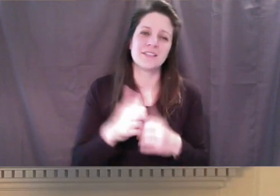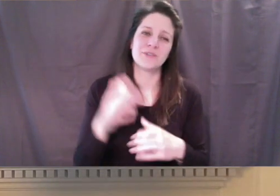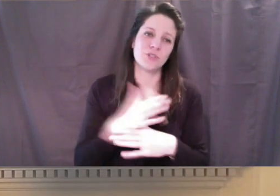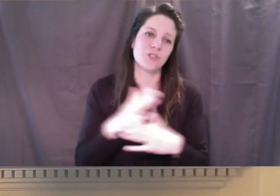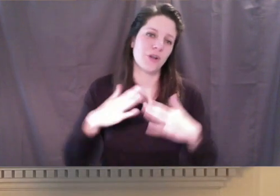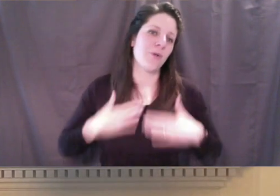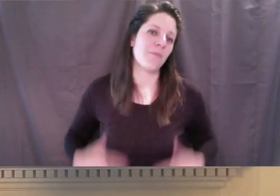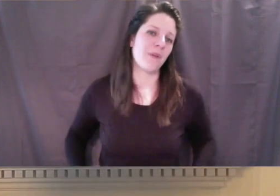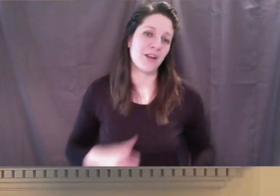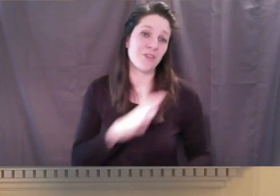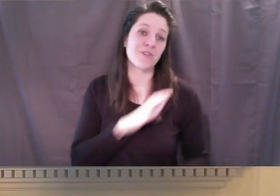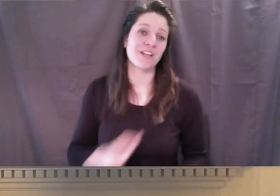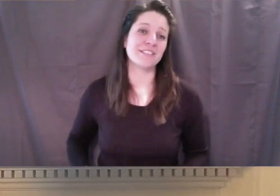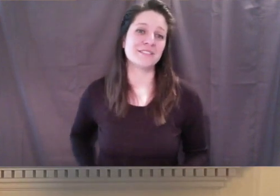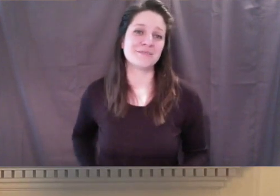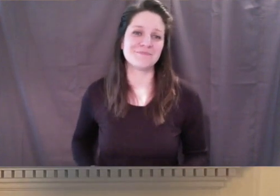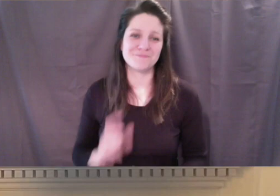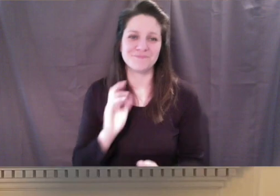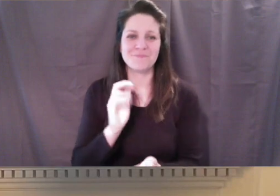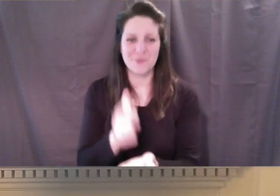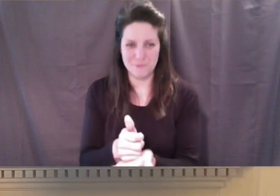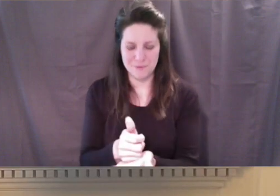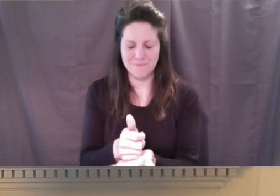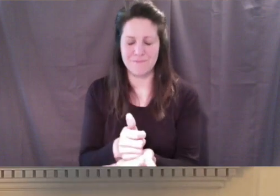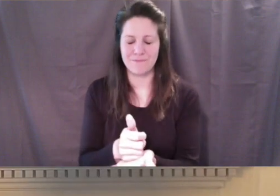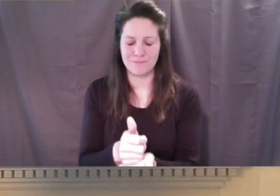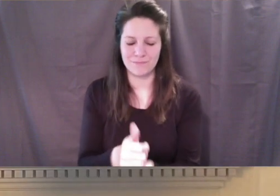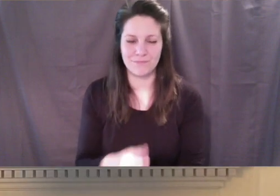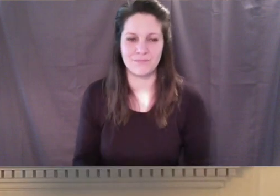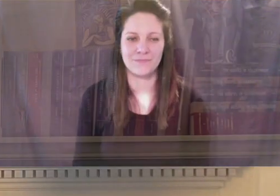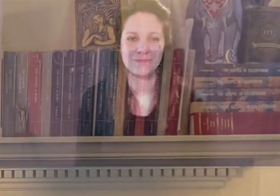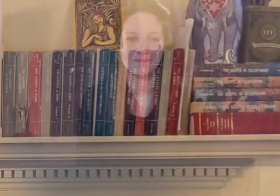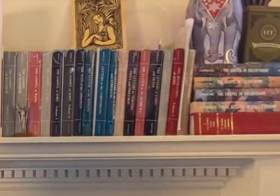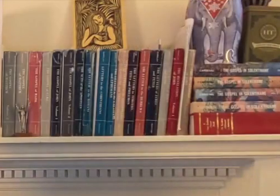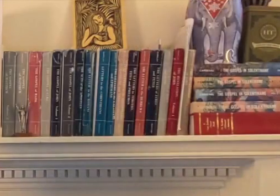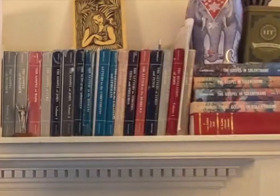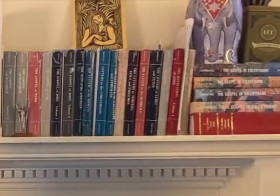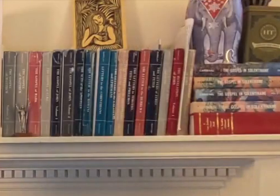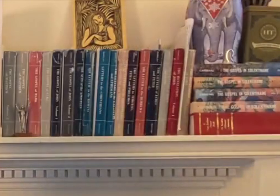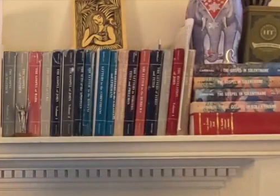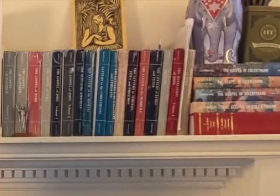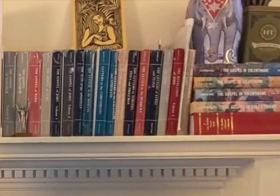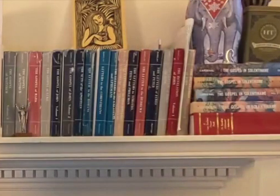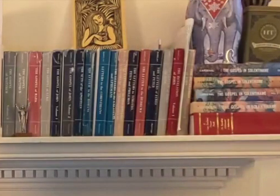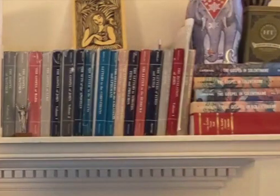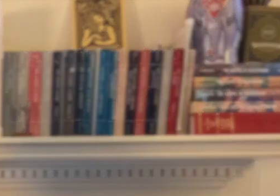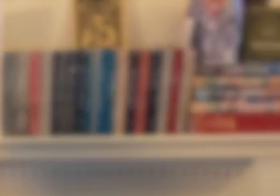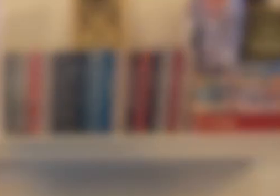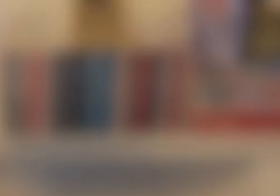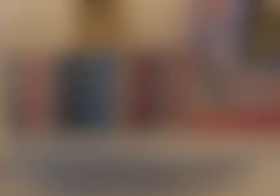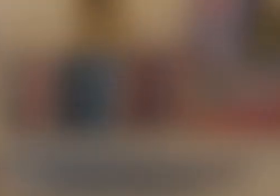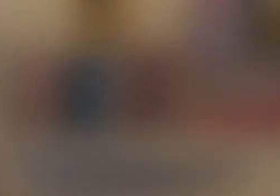live. This is how we share in the body of Christ. Amen.